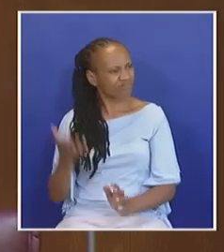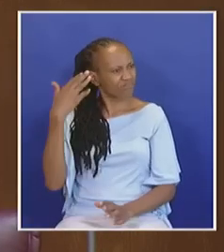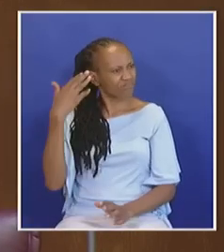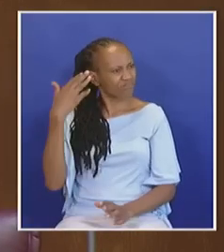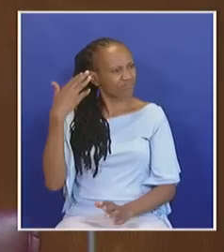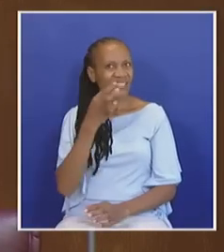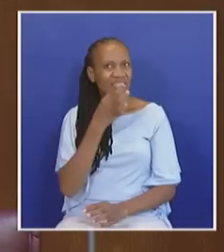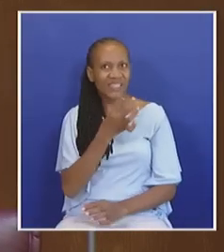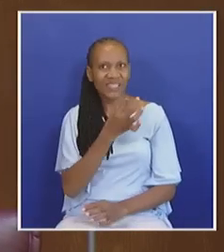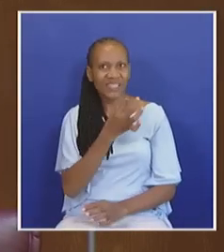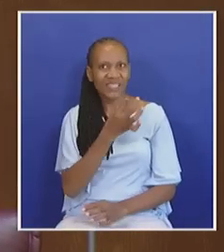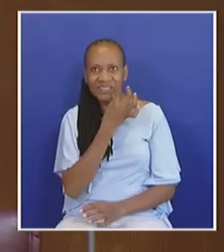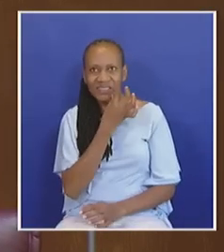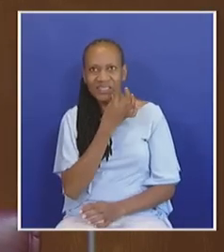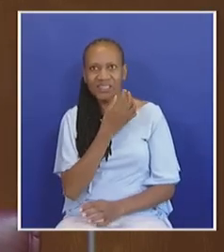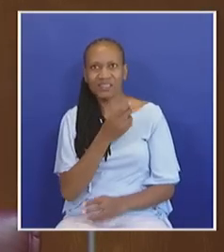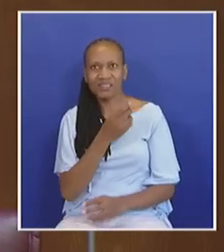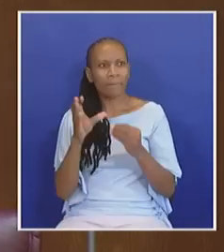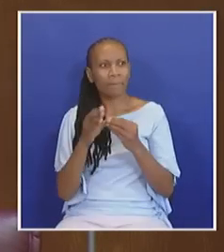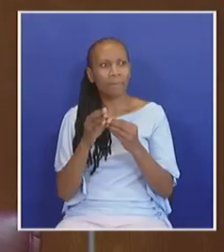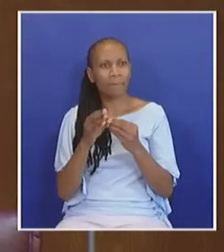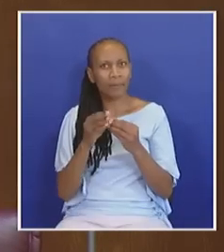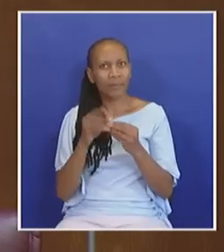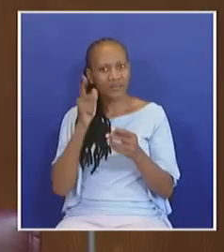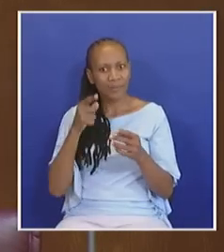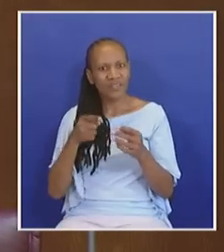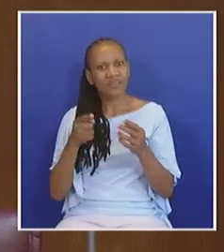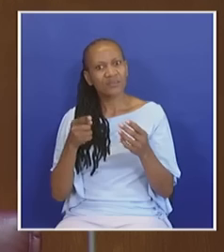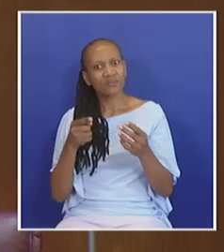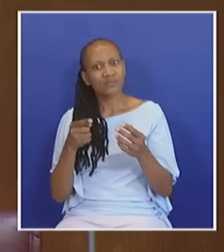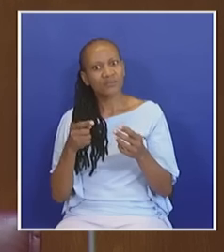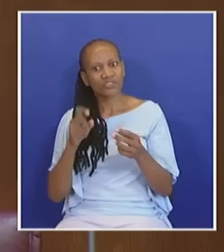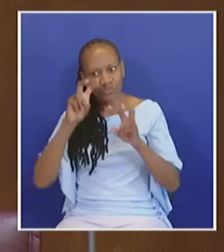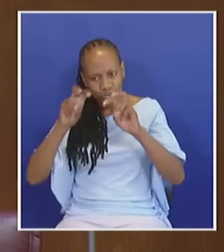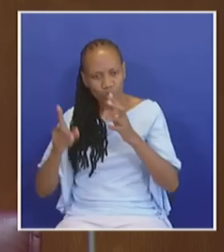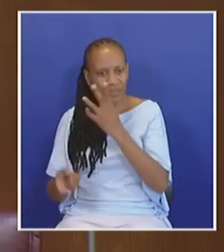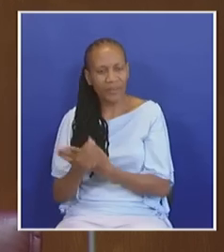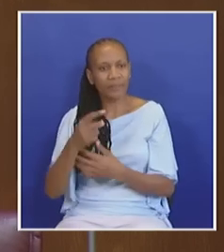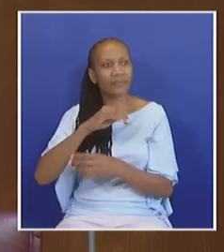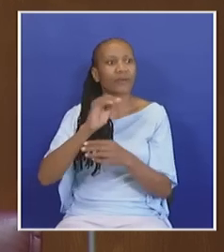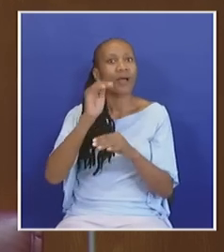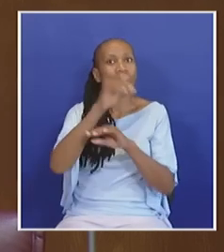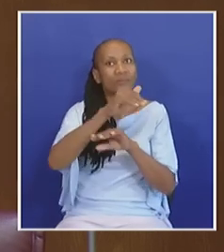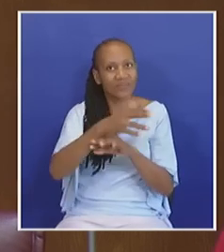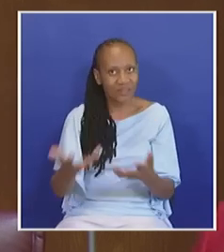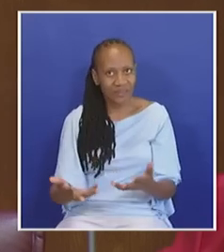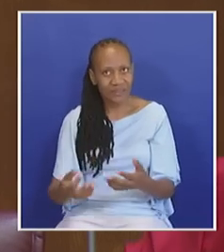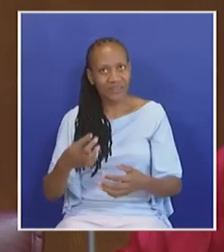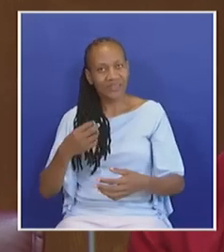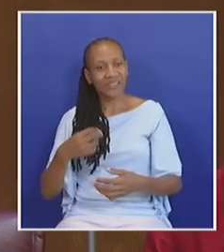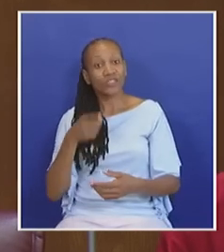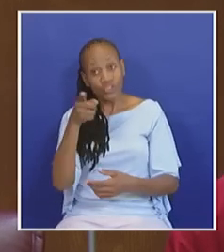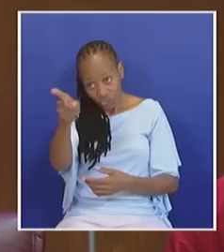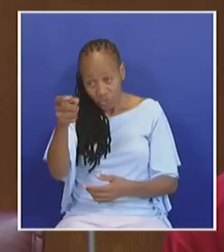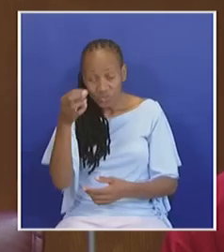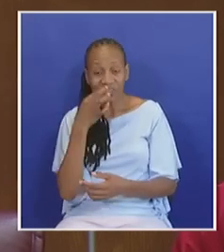were trigger happy after what happened outside. And you said, it's a very serious allegation, I must withdraw. I said, I'm quite happy to do